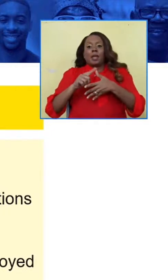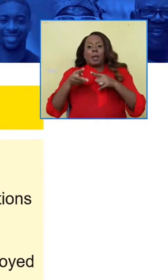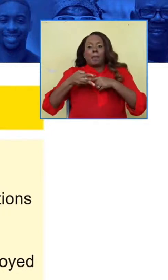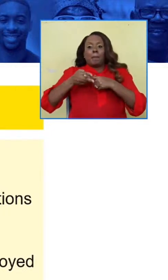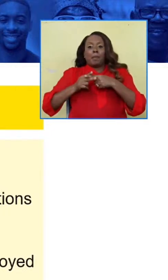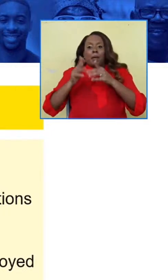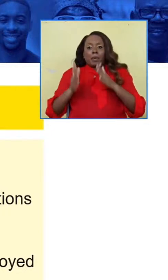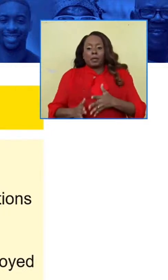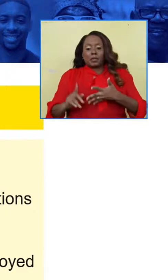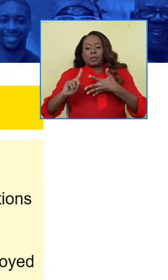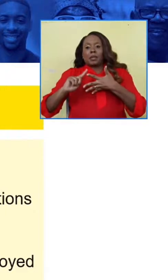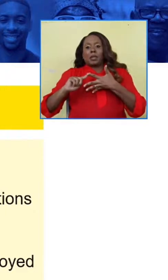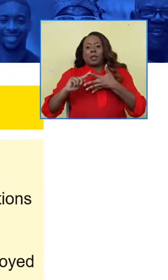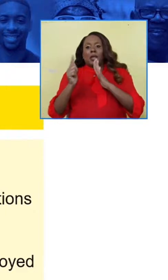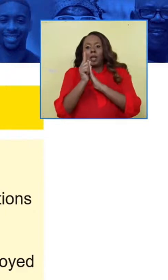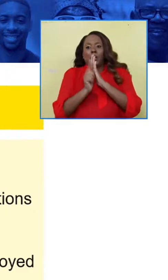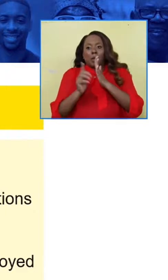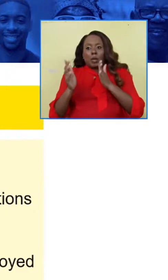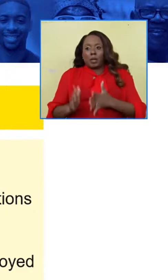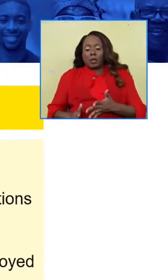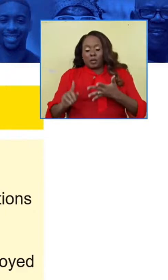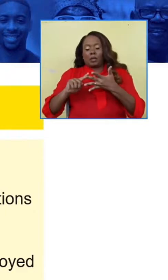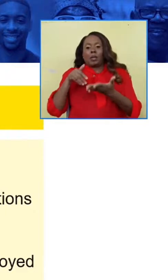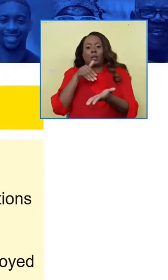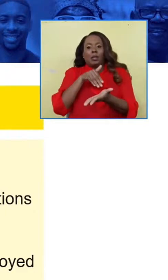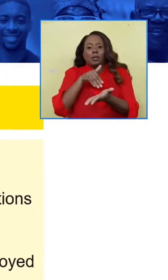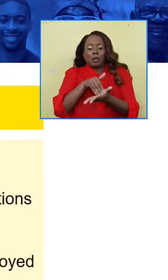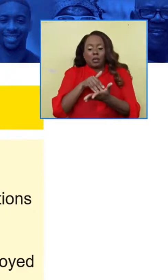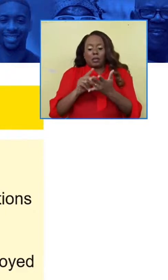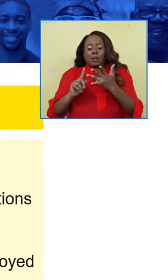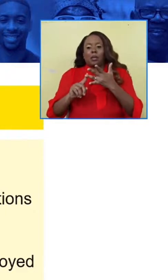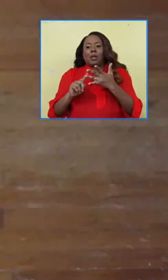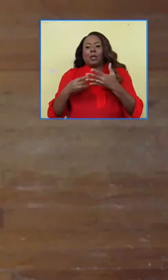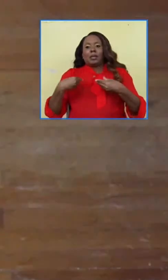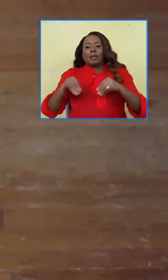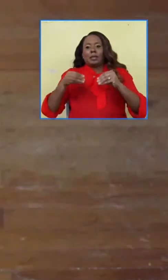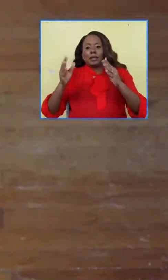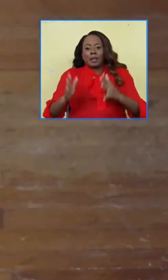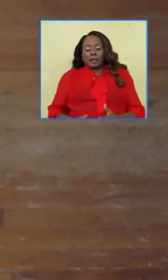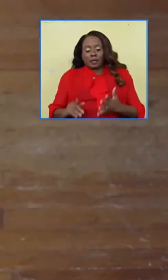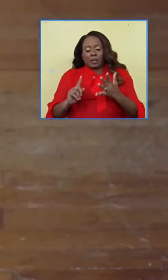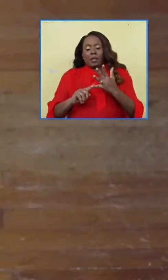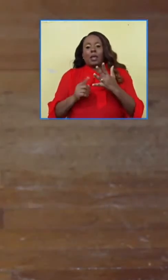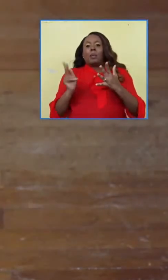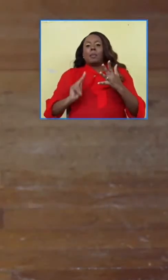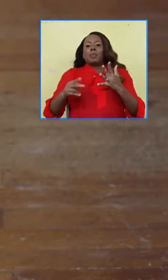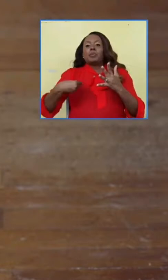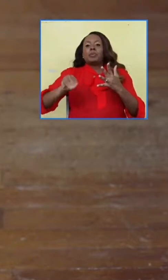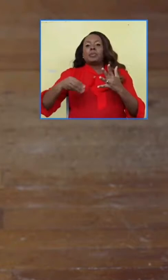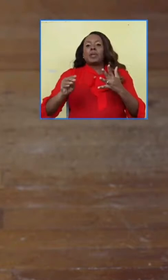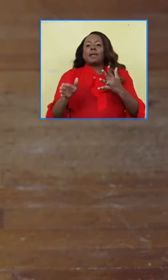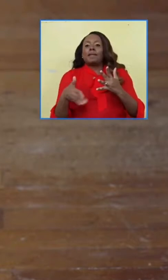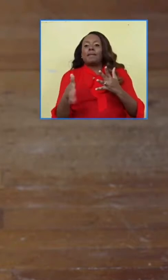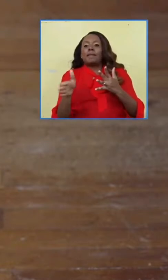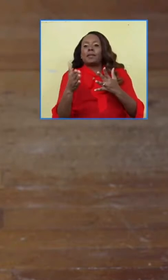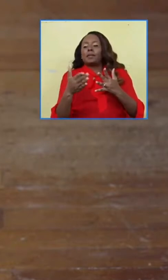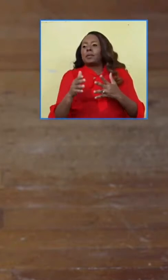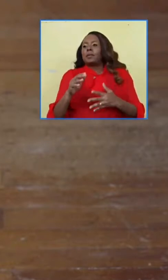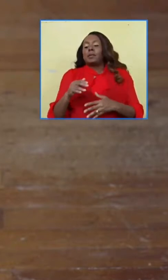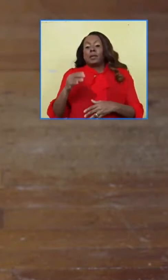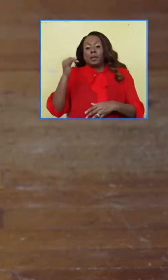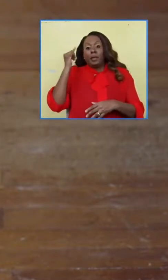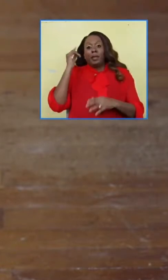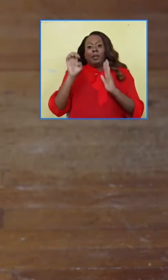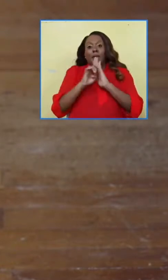plumbers, carpenters, some lawyers, some doctors, the vendors, the fisher folk, and so on, only 1